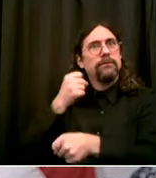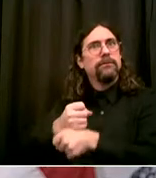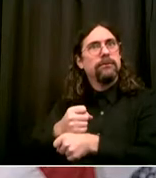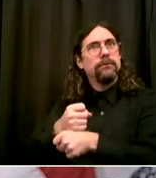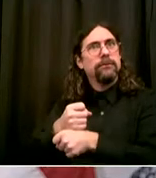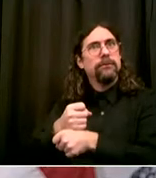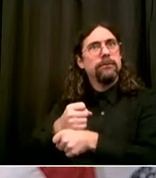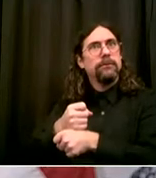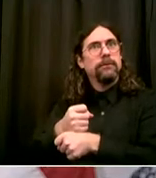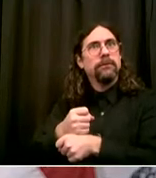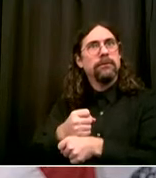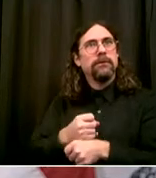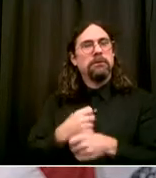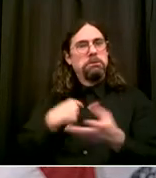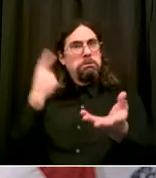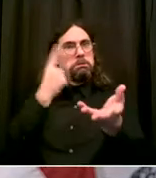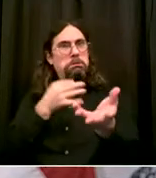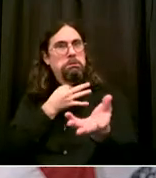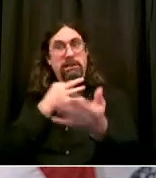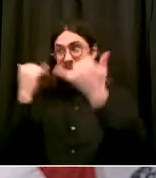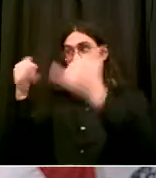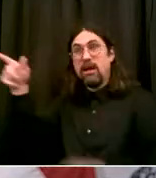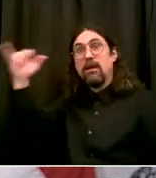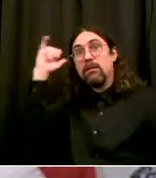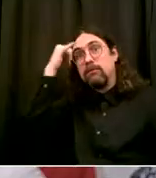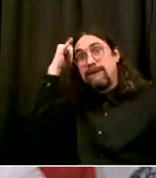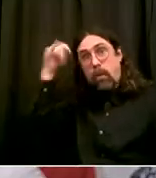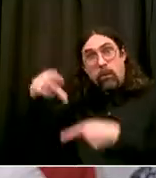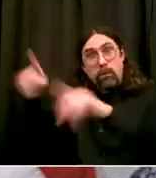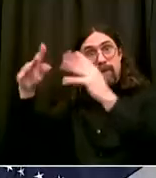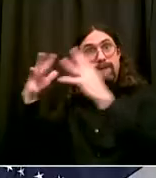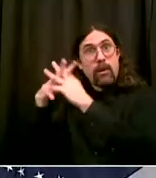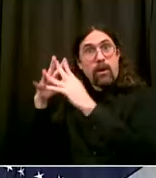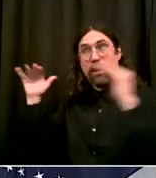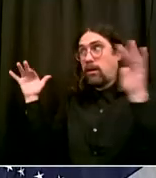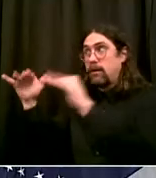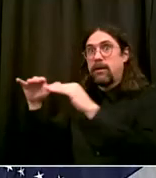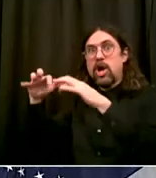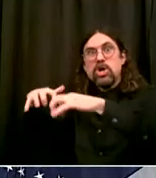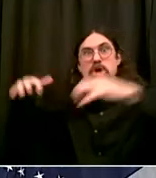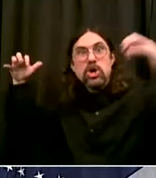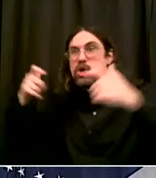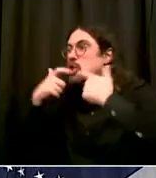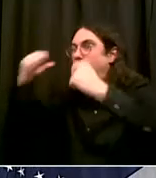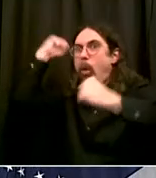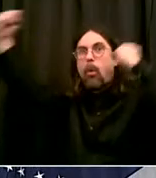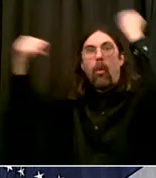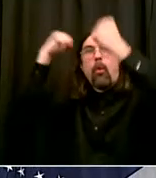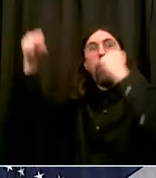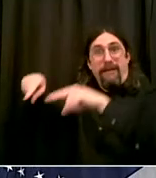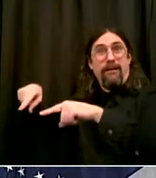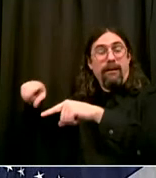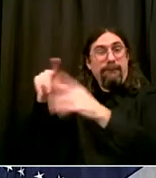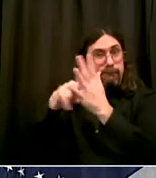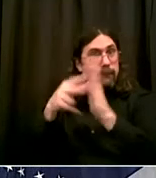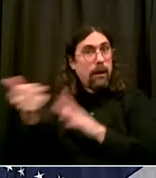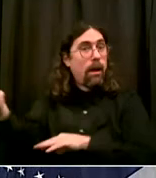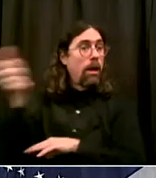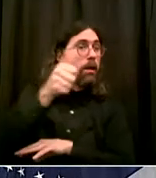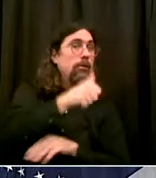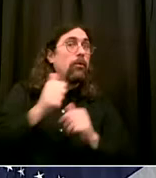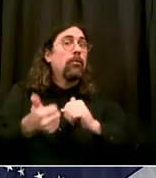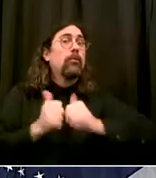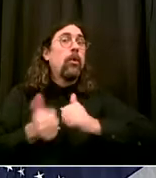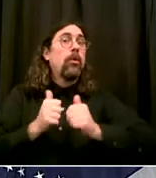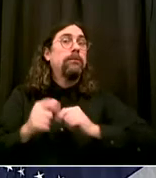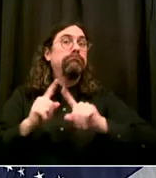initial view of the world. I think I've listened to the teachings of Dr. Choksi, and I think he has said 1,000 times to me, and Dr. Varma